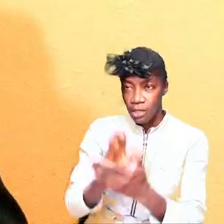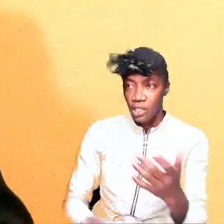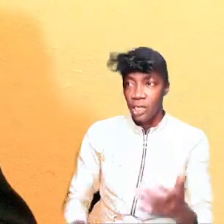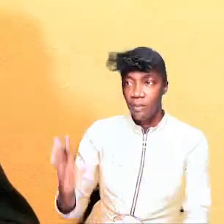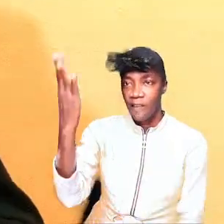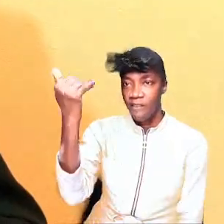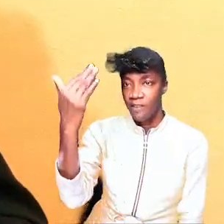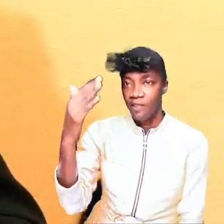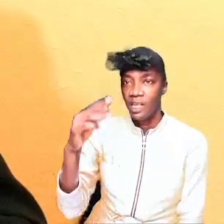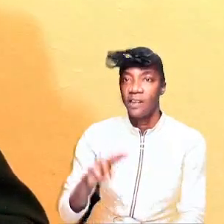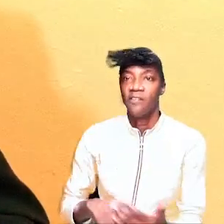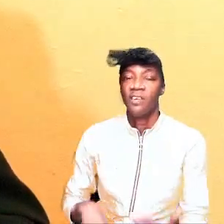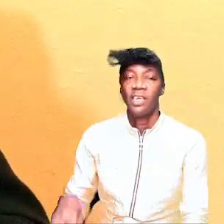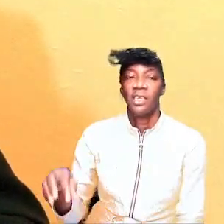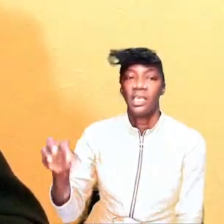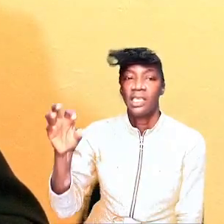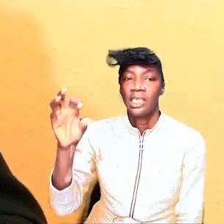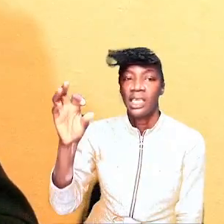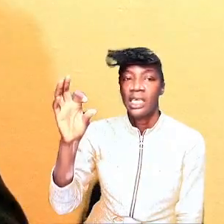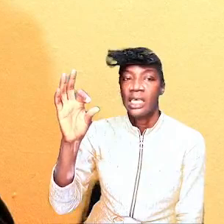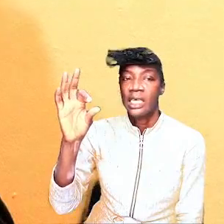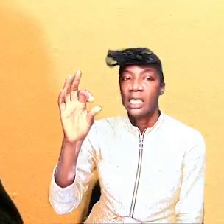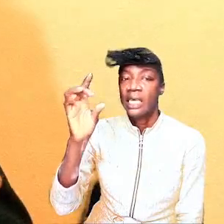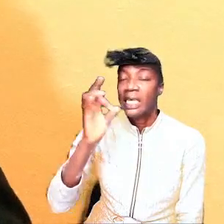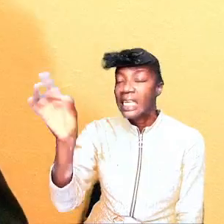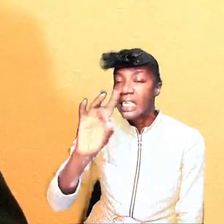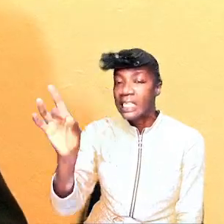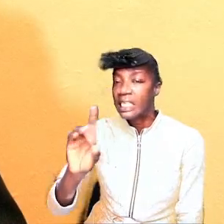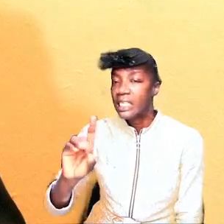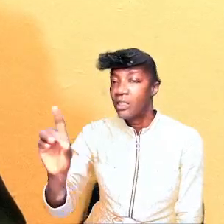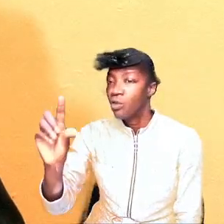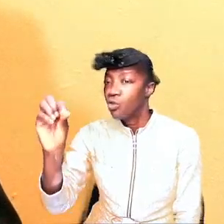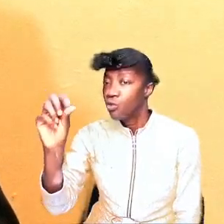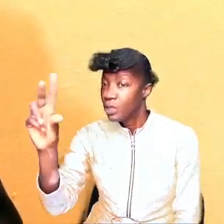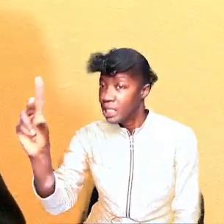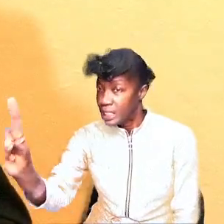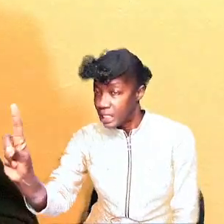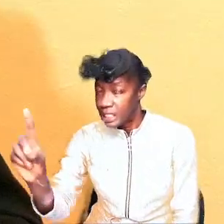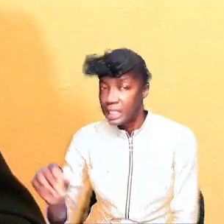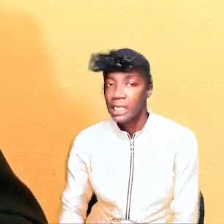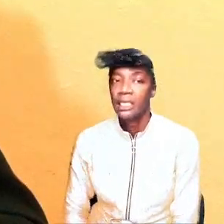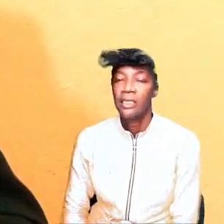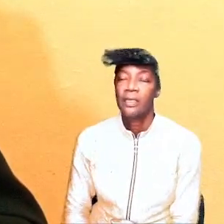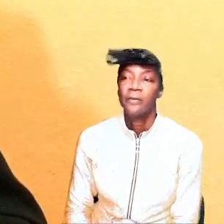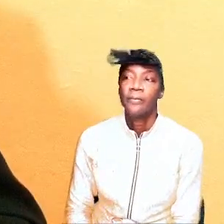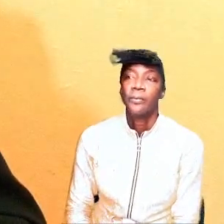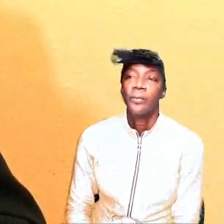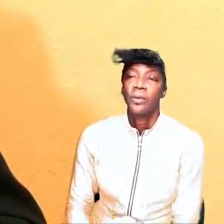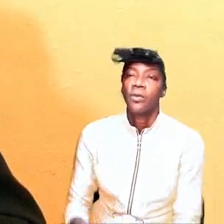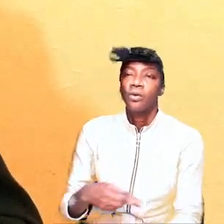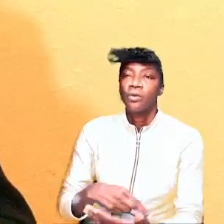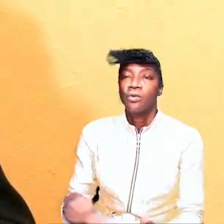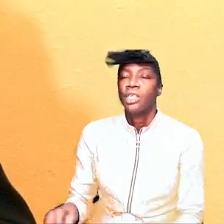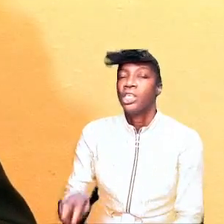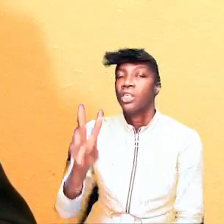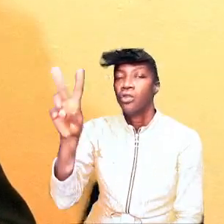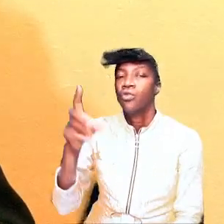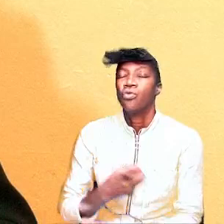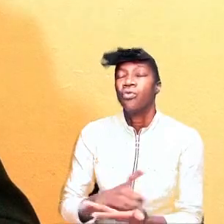verse 18 to 28. We have read this passage 2 weeks ago.